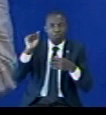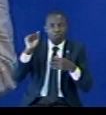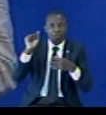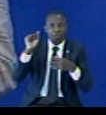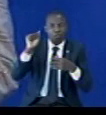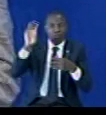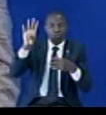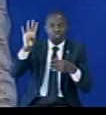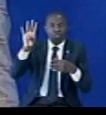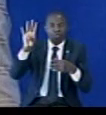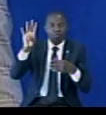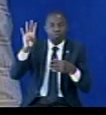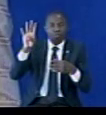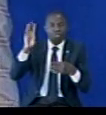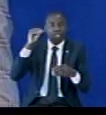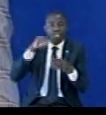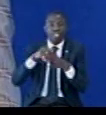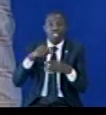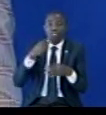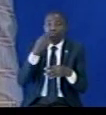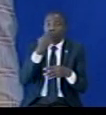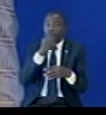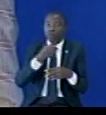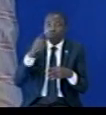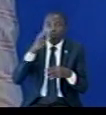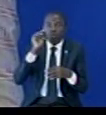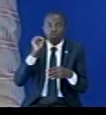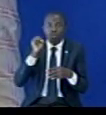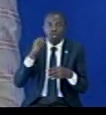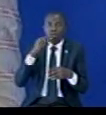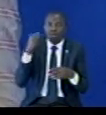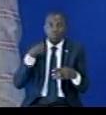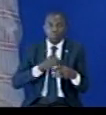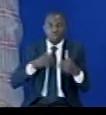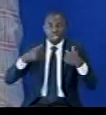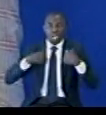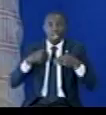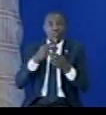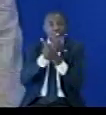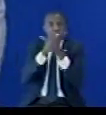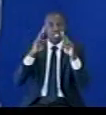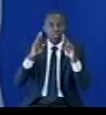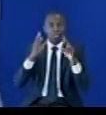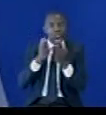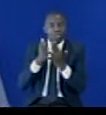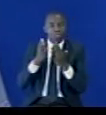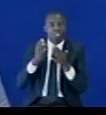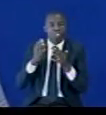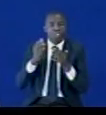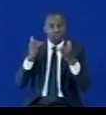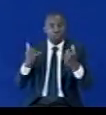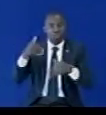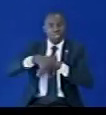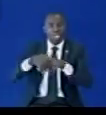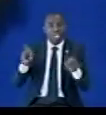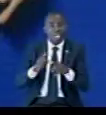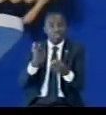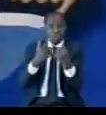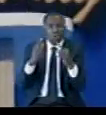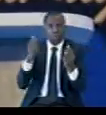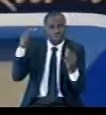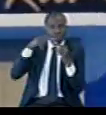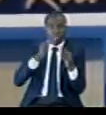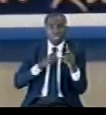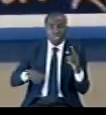here in verse 14, in whom we have redemption tonight. As you come to the